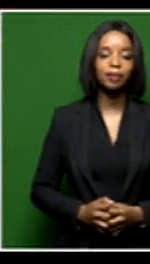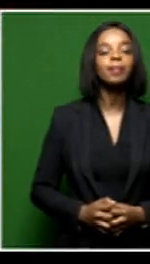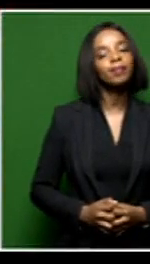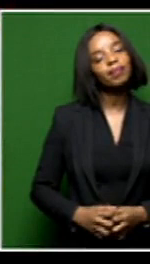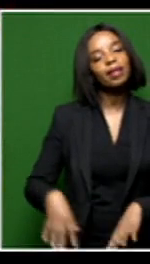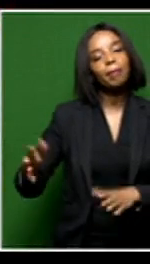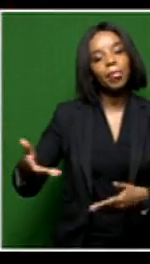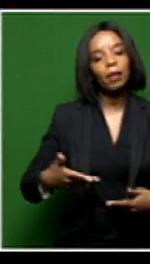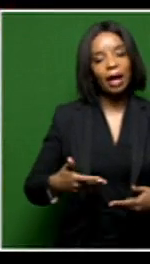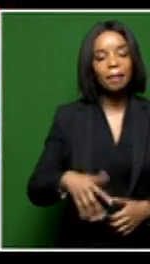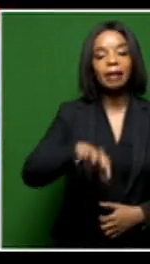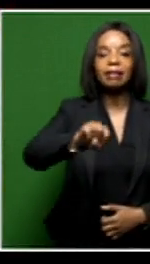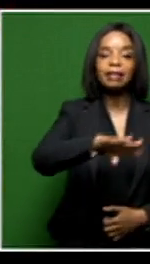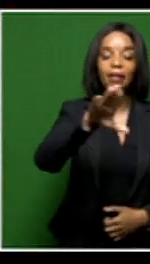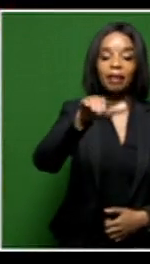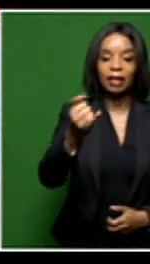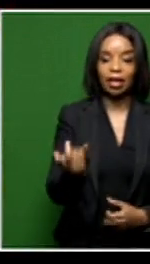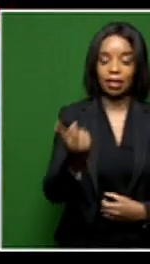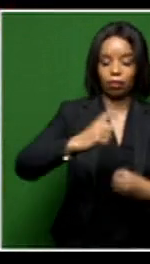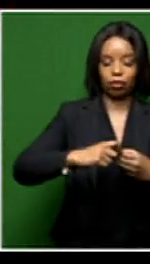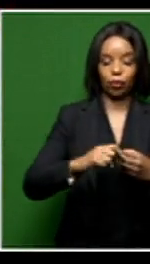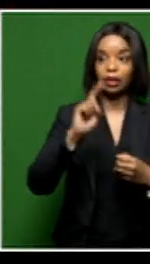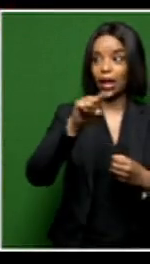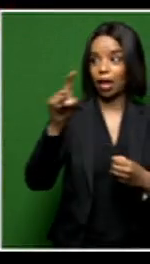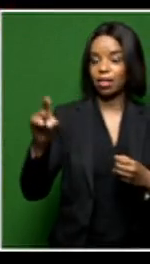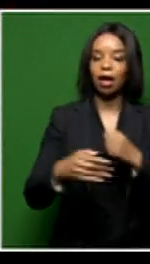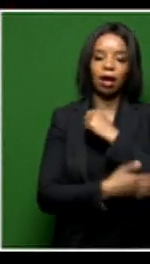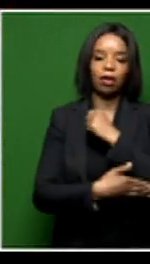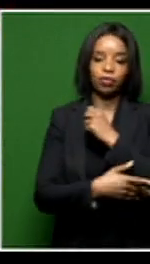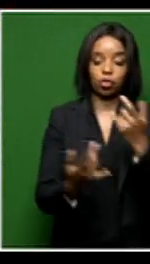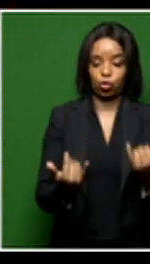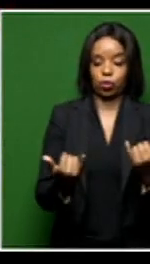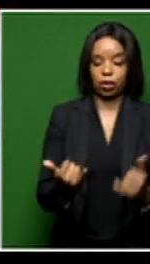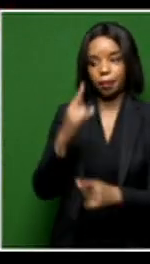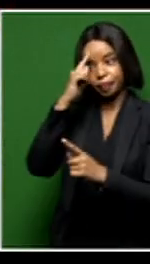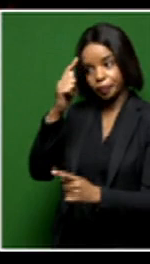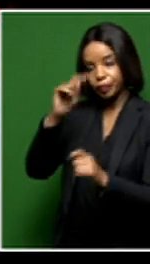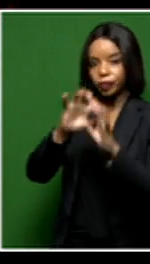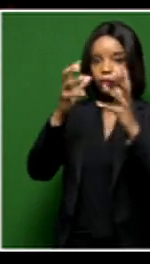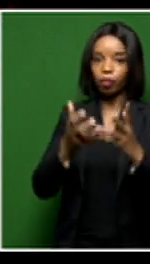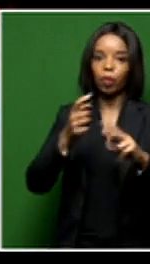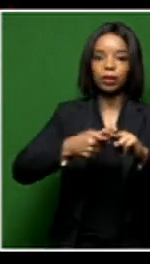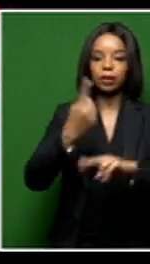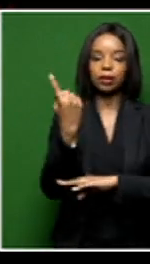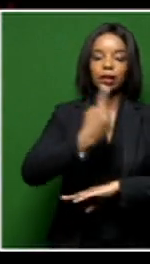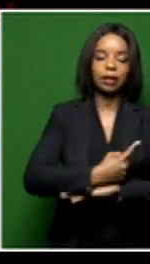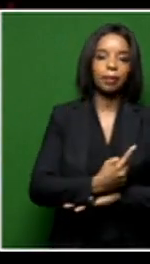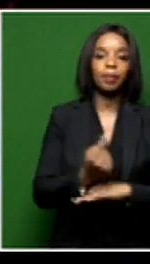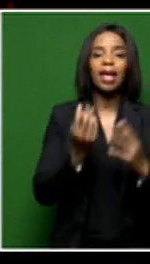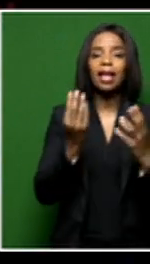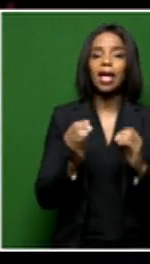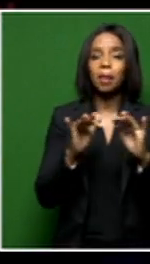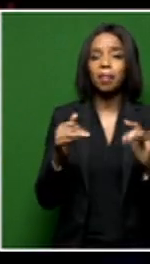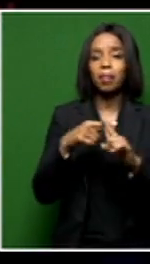Welcome back. Now, South Africa joins other countries in observing World AIDS Day today. The infection rate is said to be on the increase in